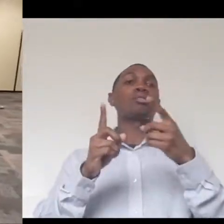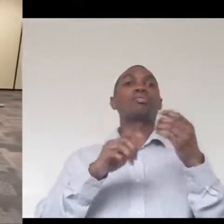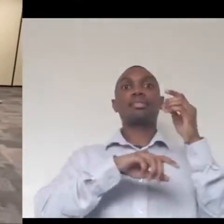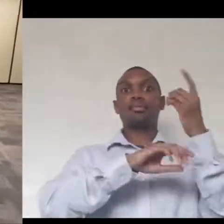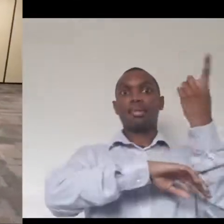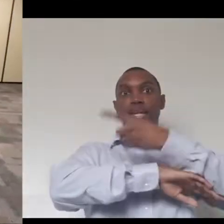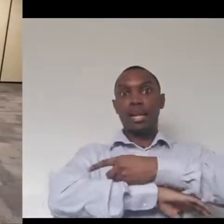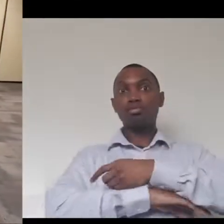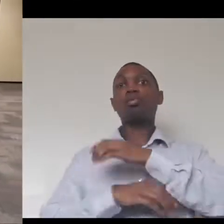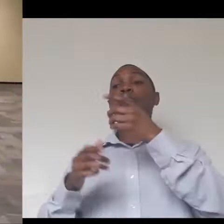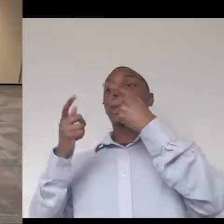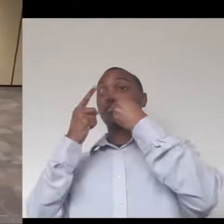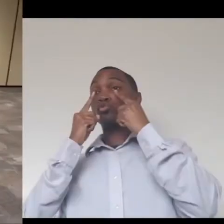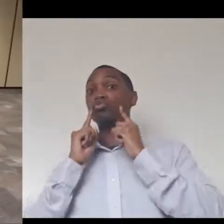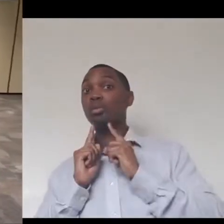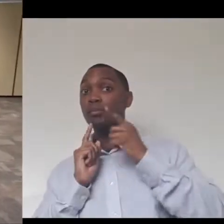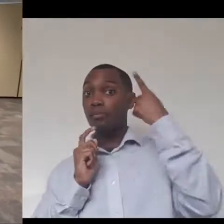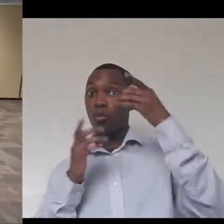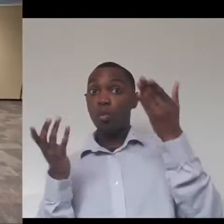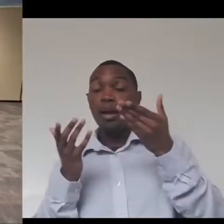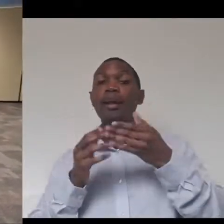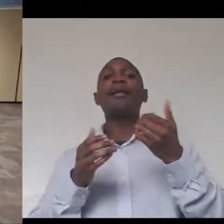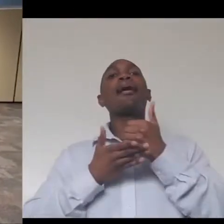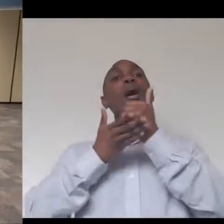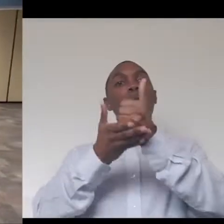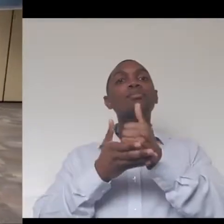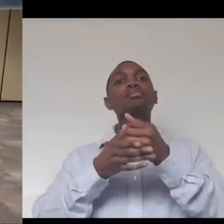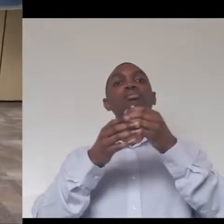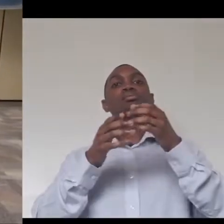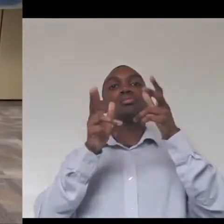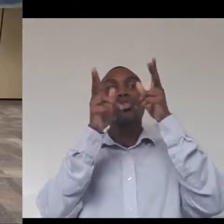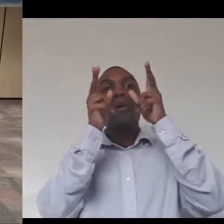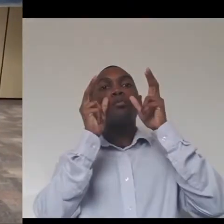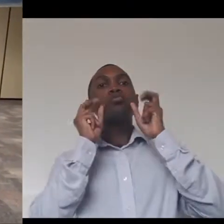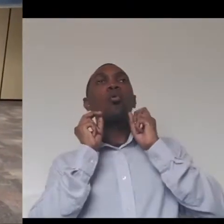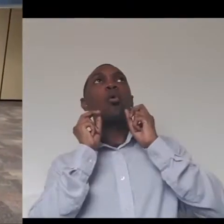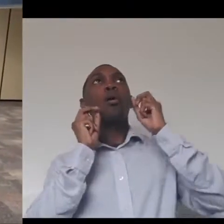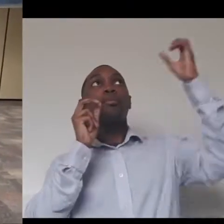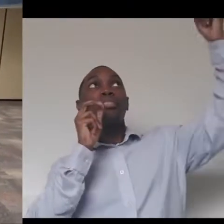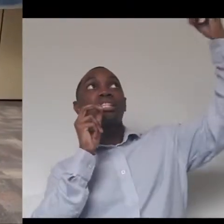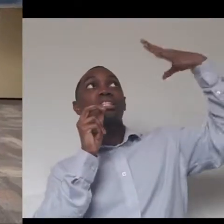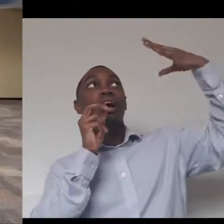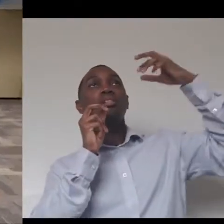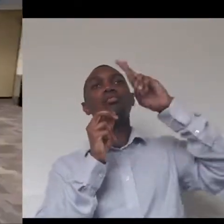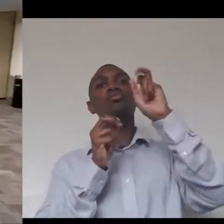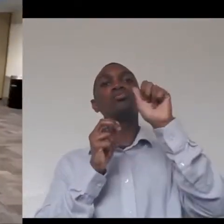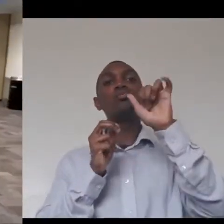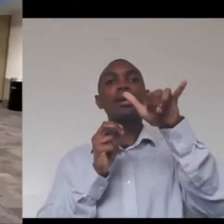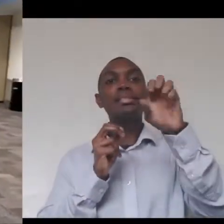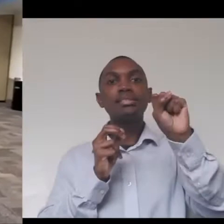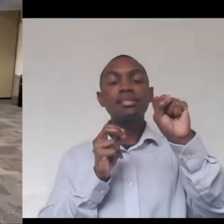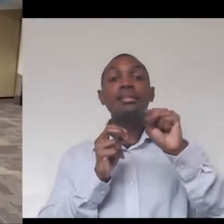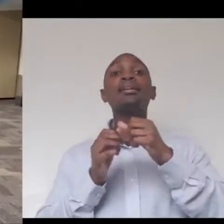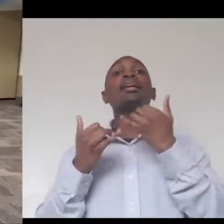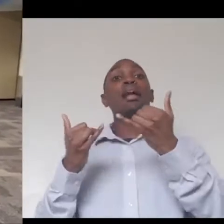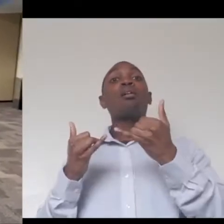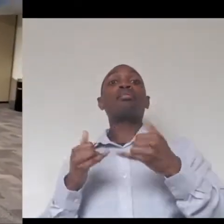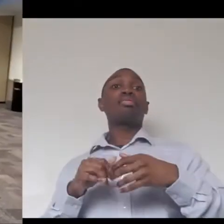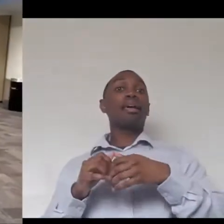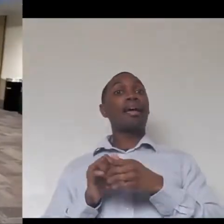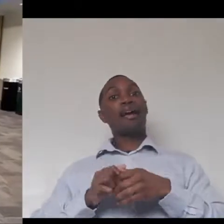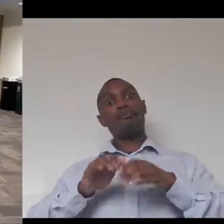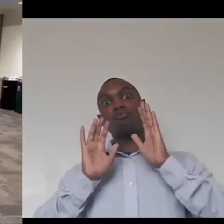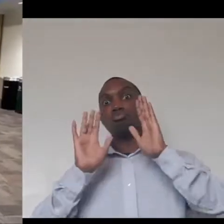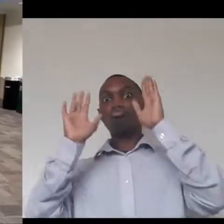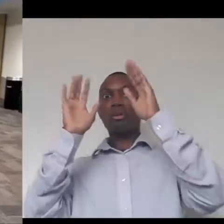that they can see better when they are hunting. Cheetahs have excellent sense of vision. They can see for up to 3 miles in